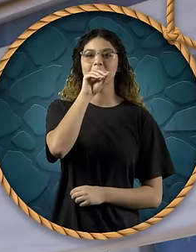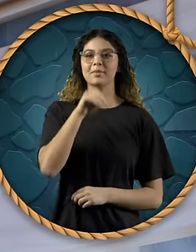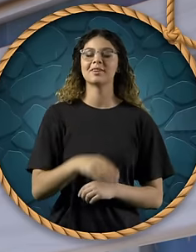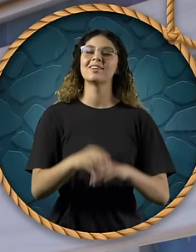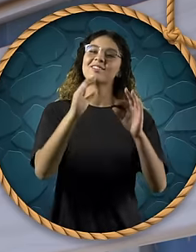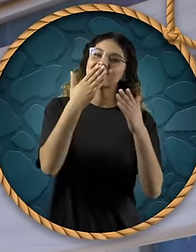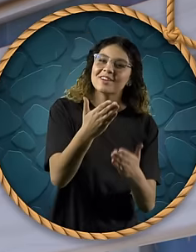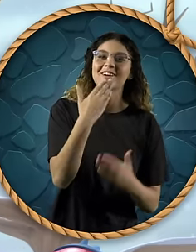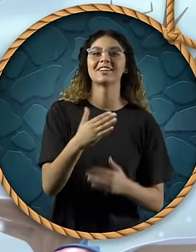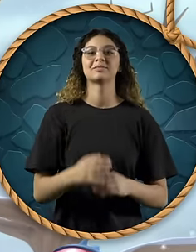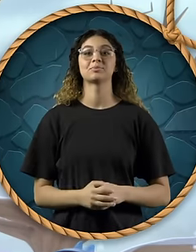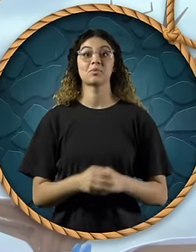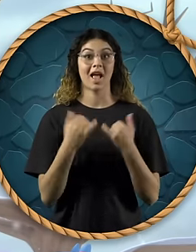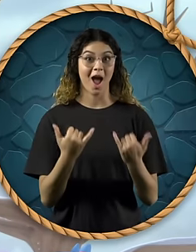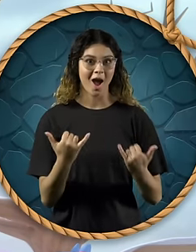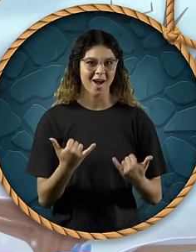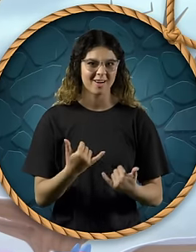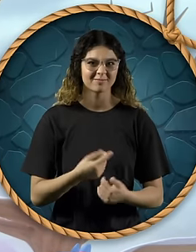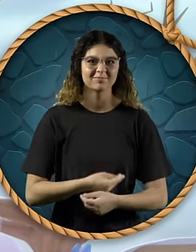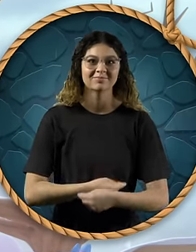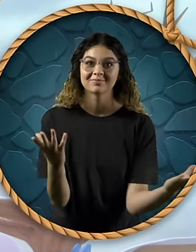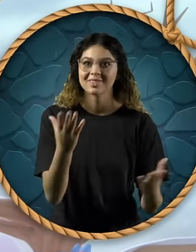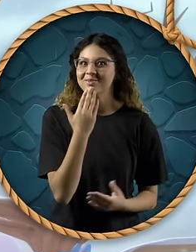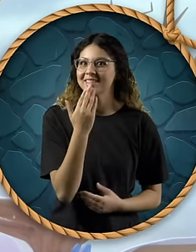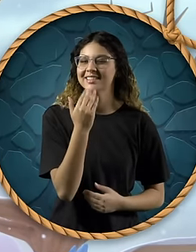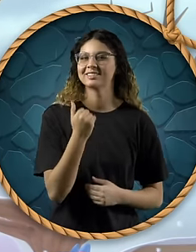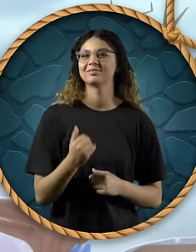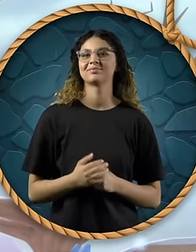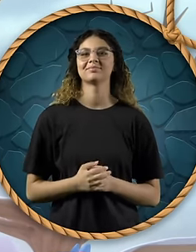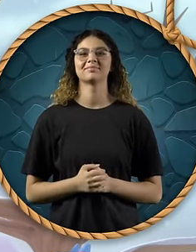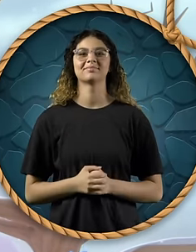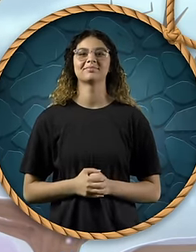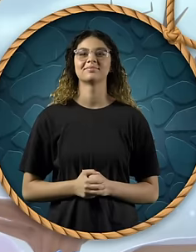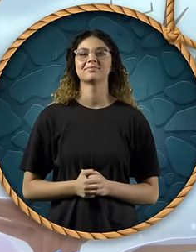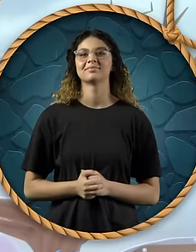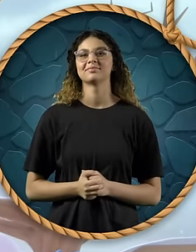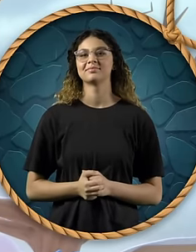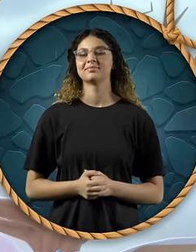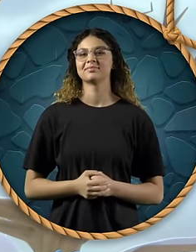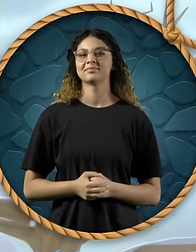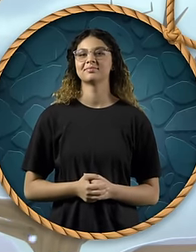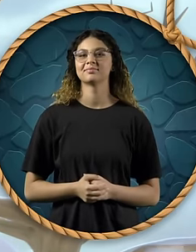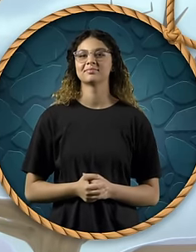Good job, Luna. And now, it's time for treats.